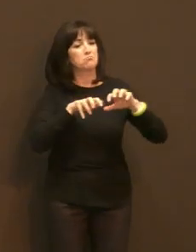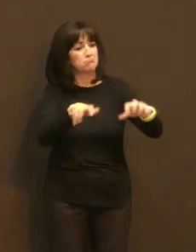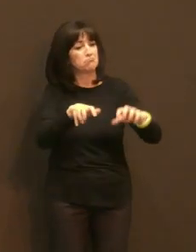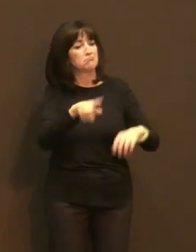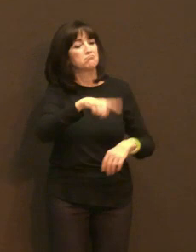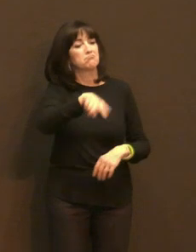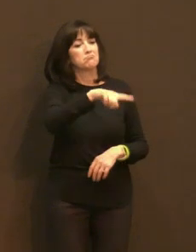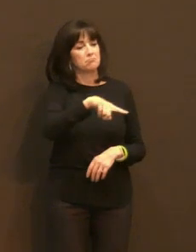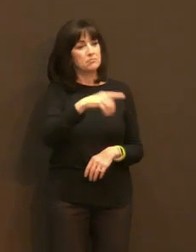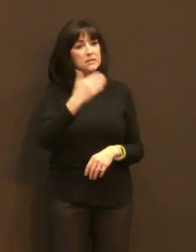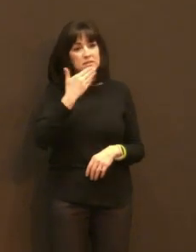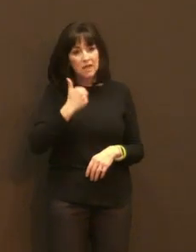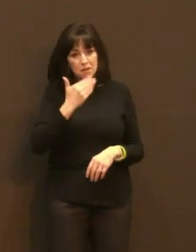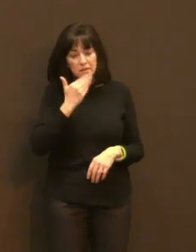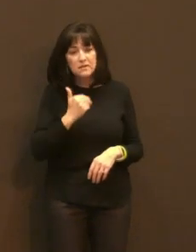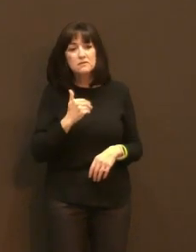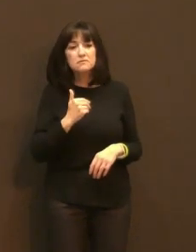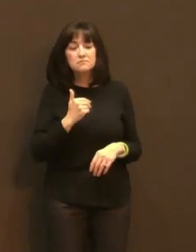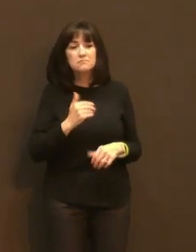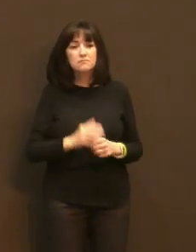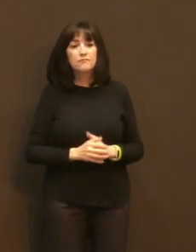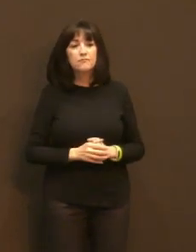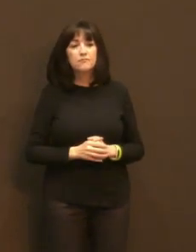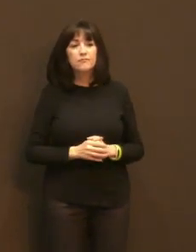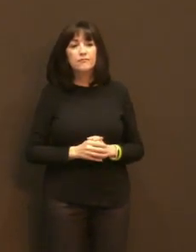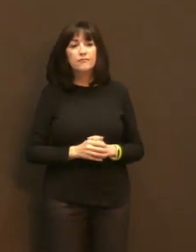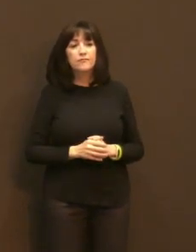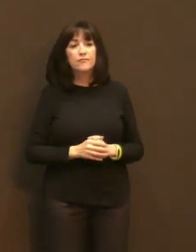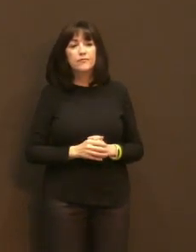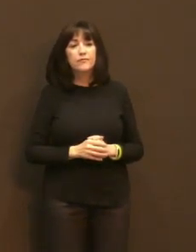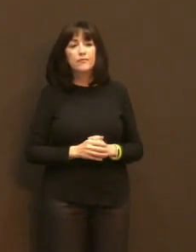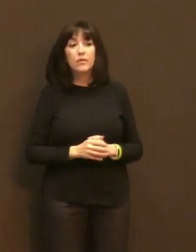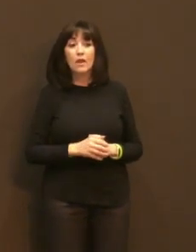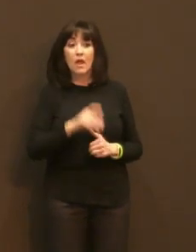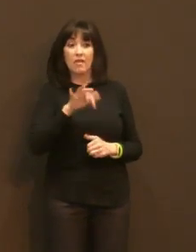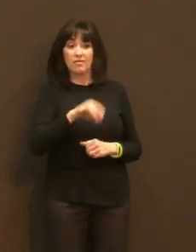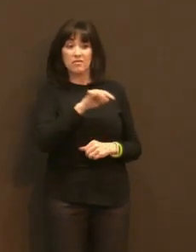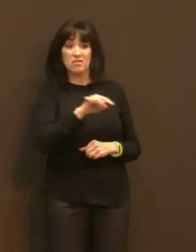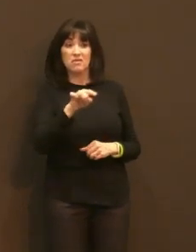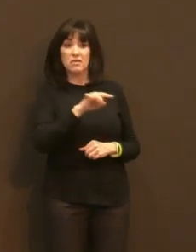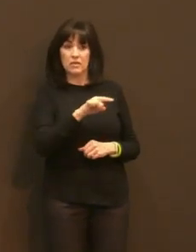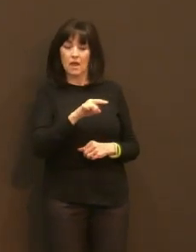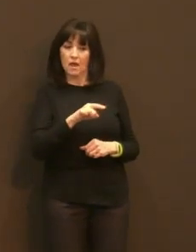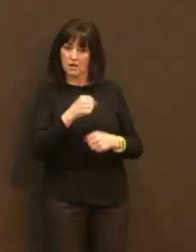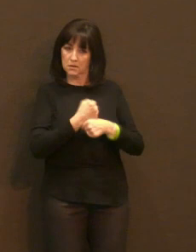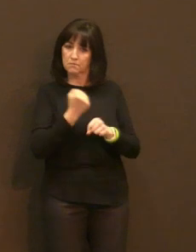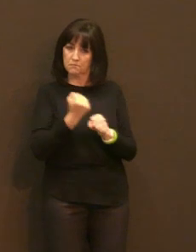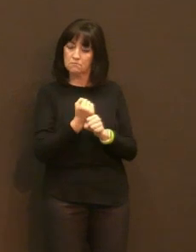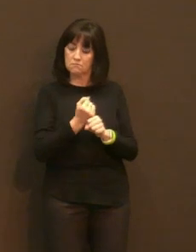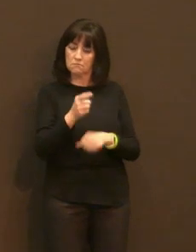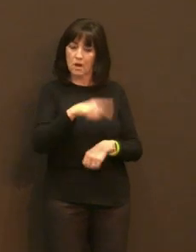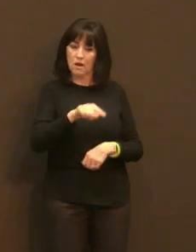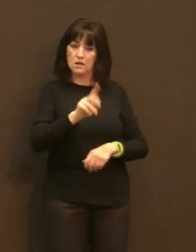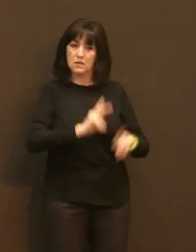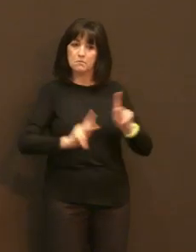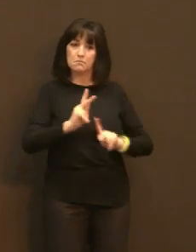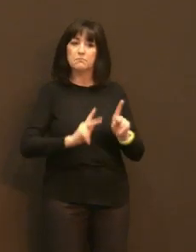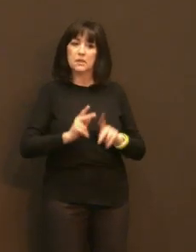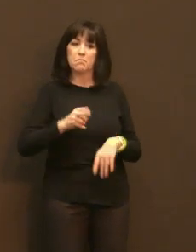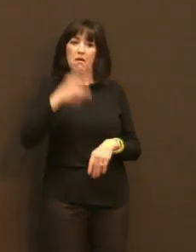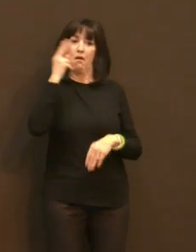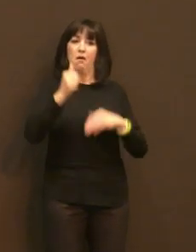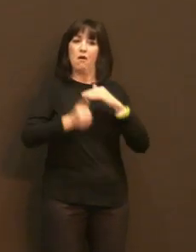all of those things, which put anyone at greater risk to a virus like this,